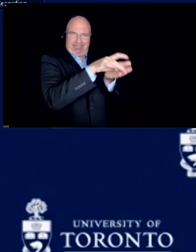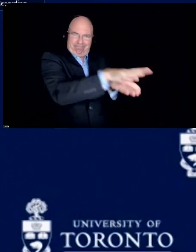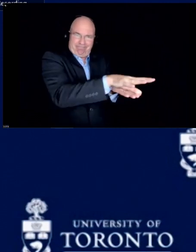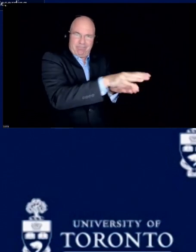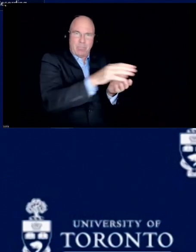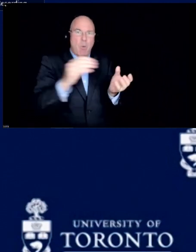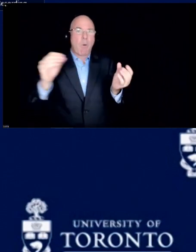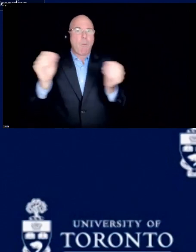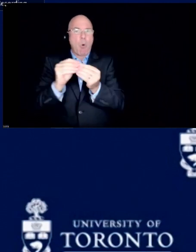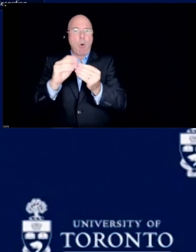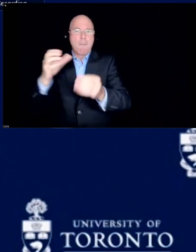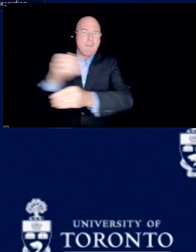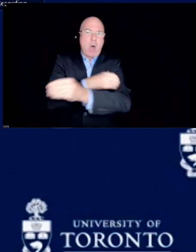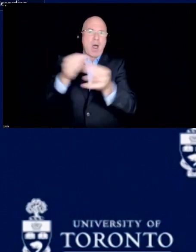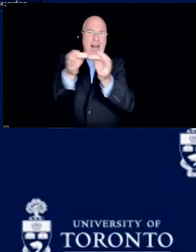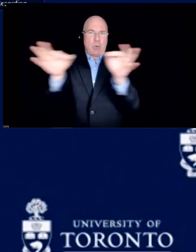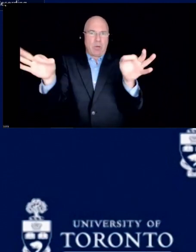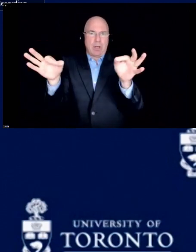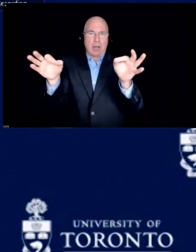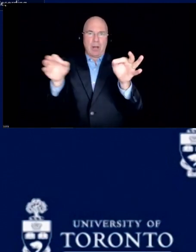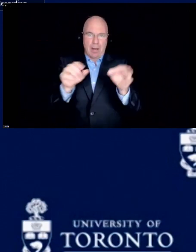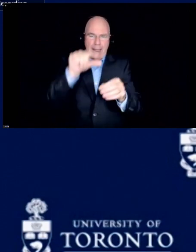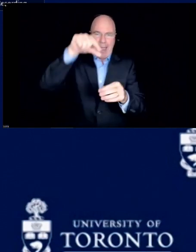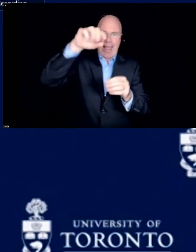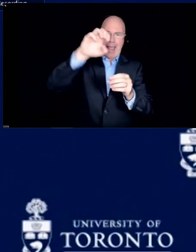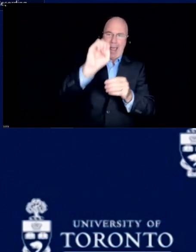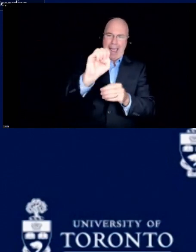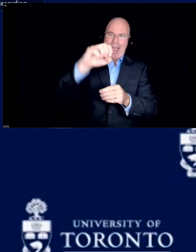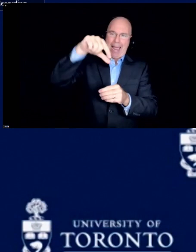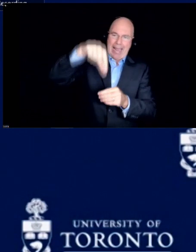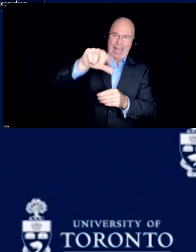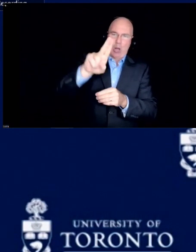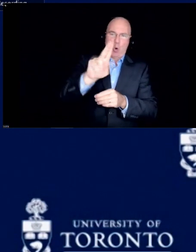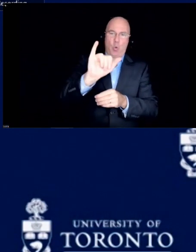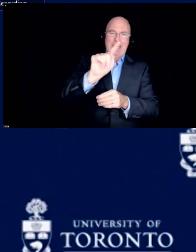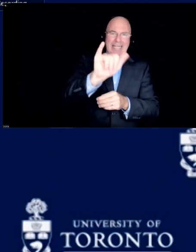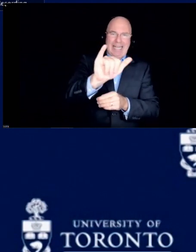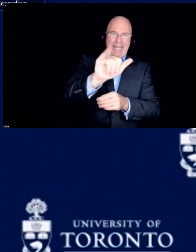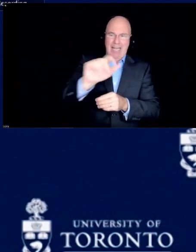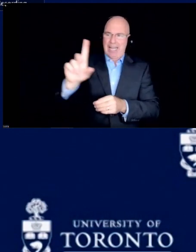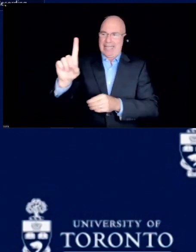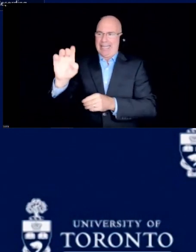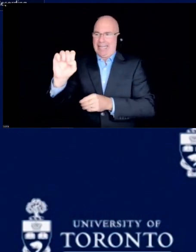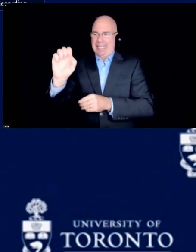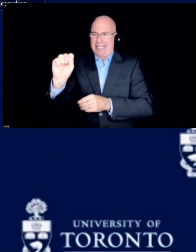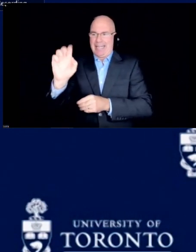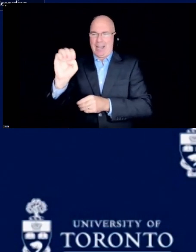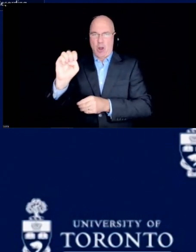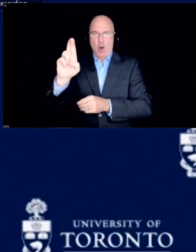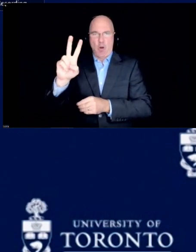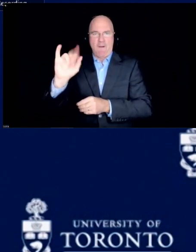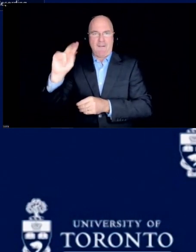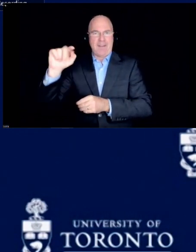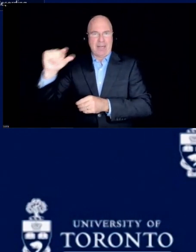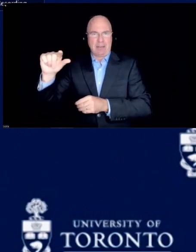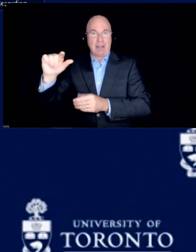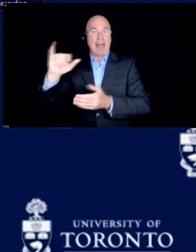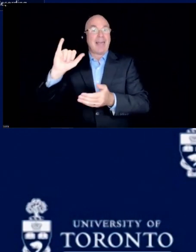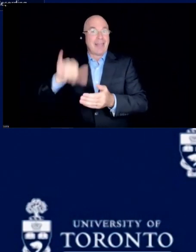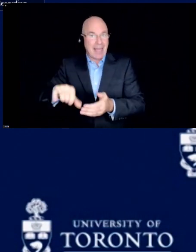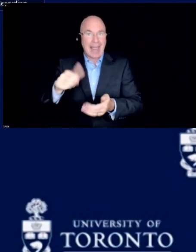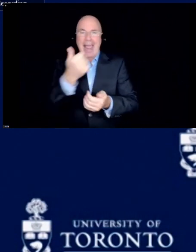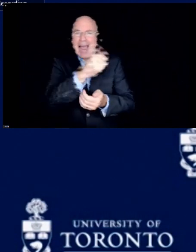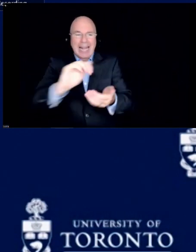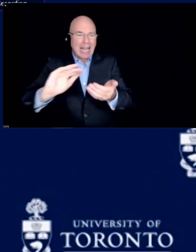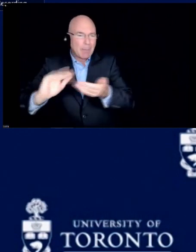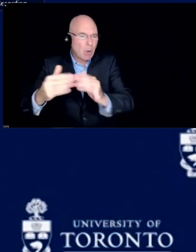language represented by the term equity deserving. This enables our compatriots to take the rightful place as bona fide members